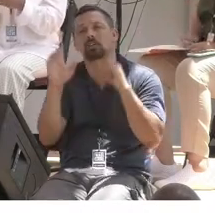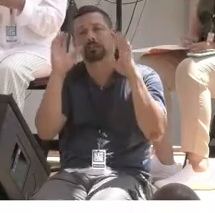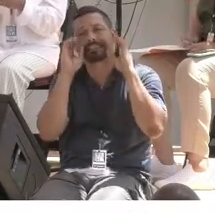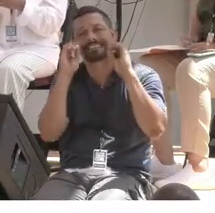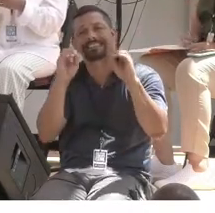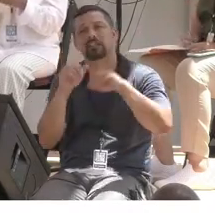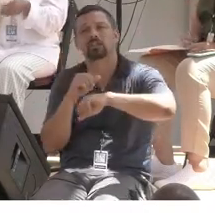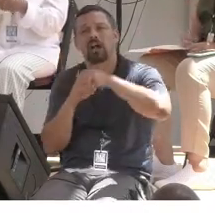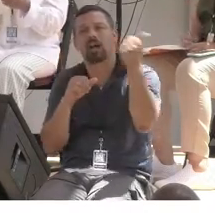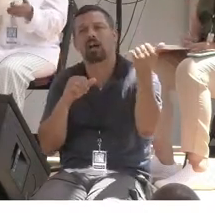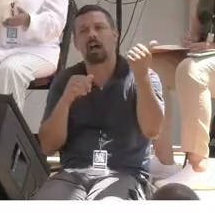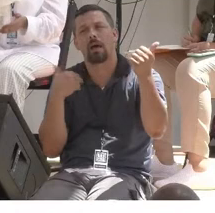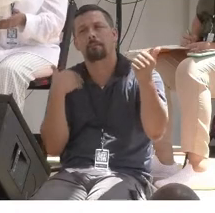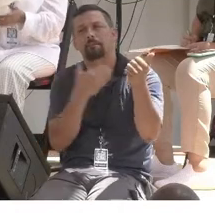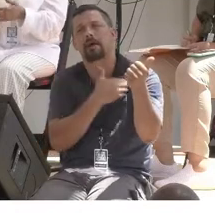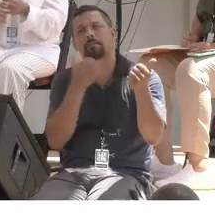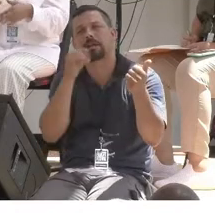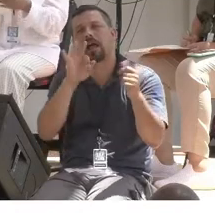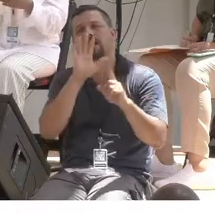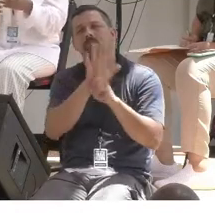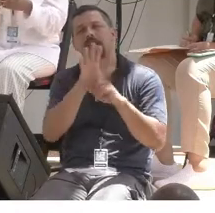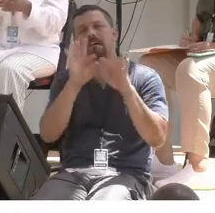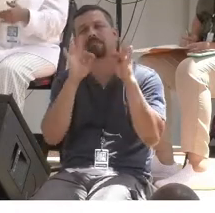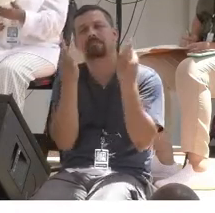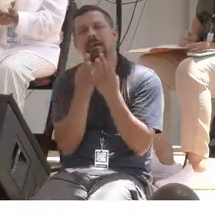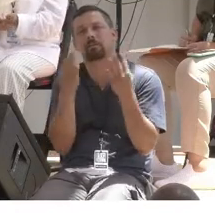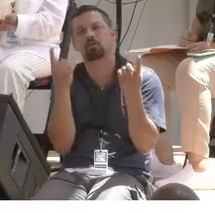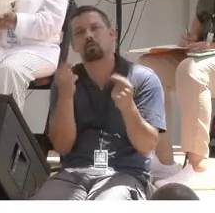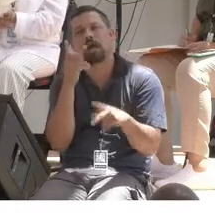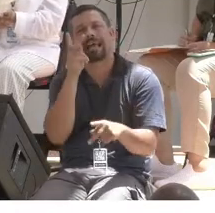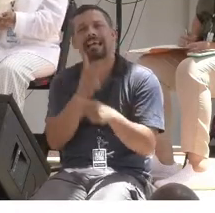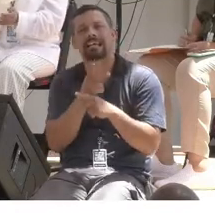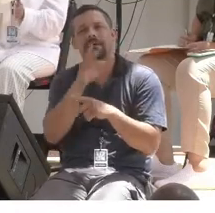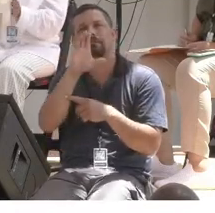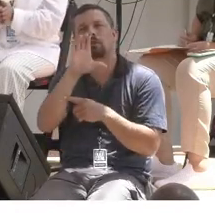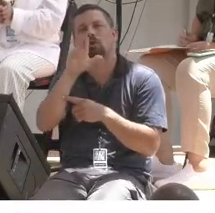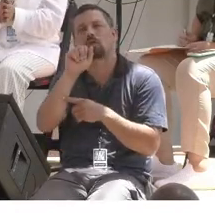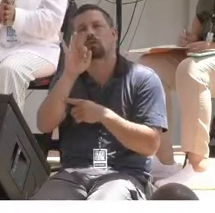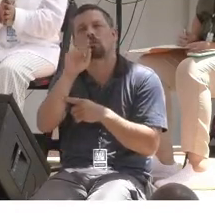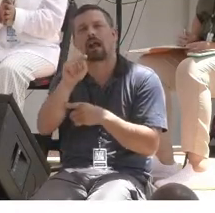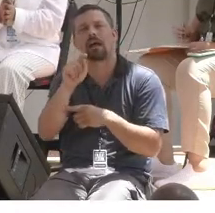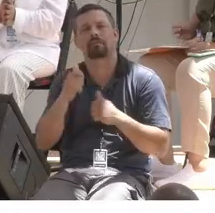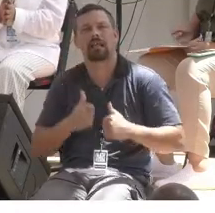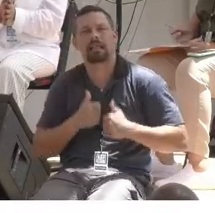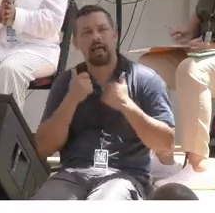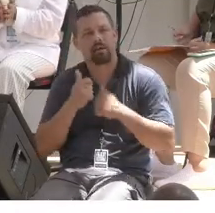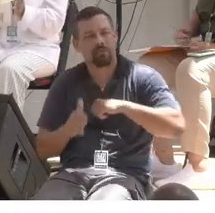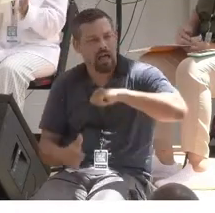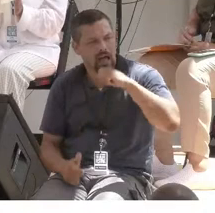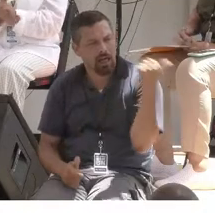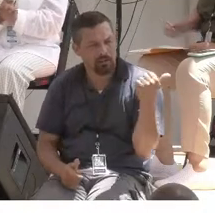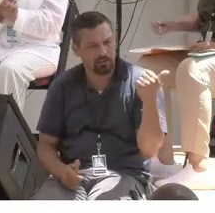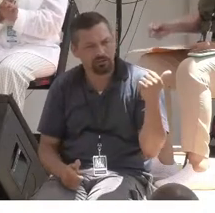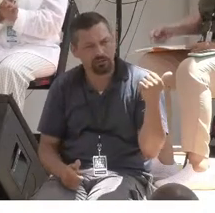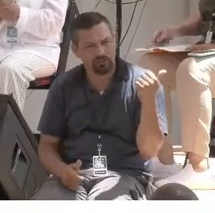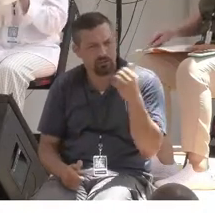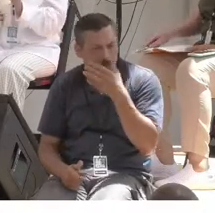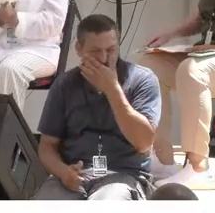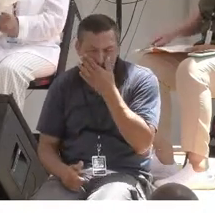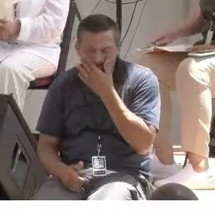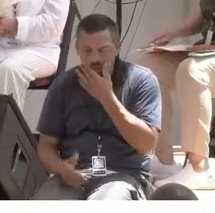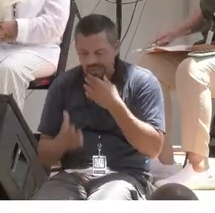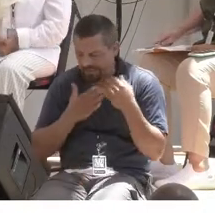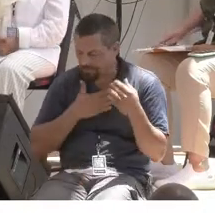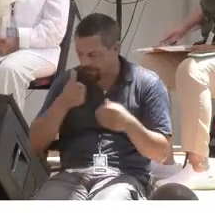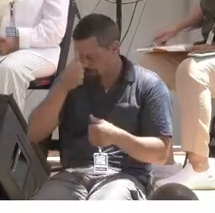other members of their family to keep this craft alive. What else? Yes, that's what I